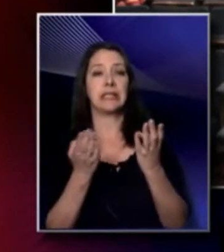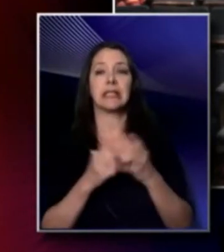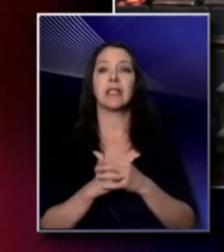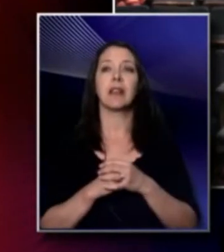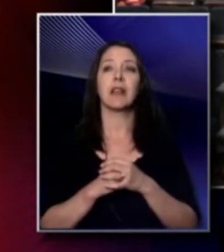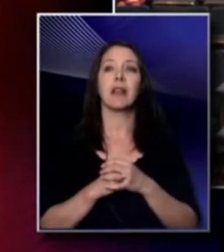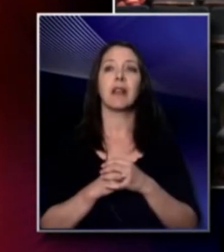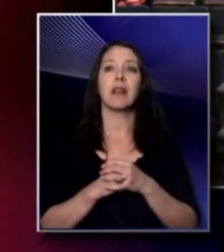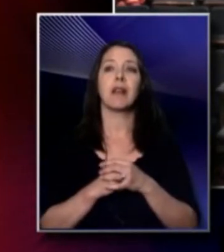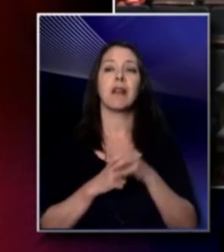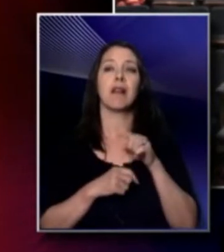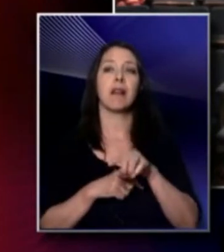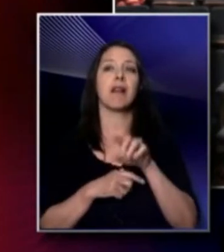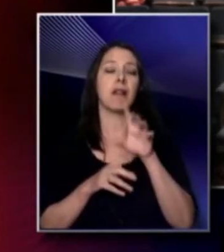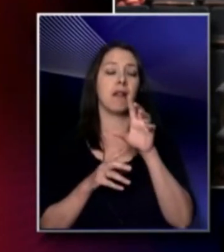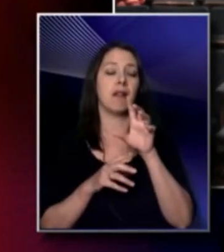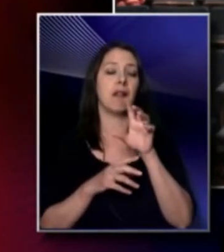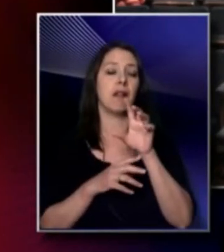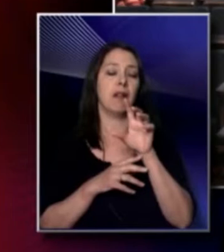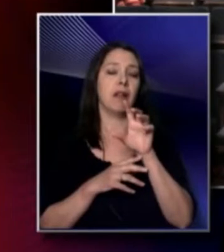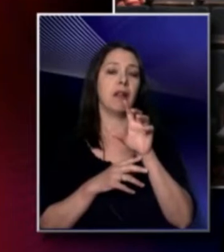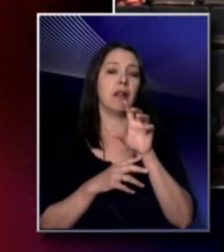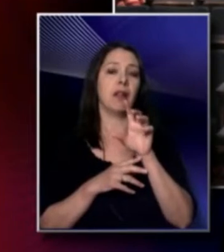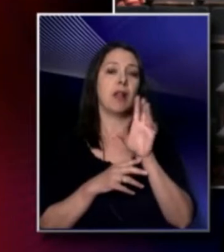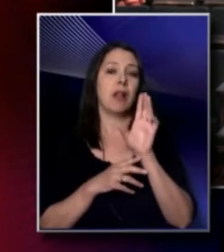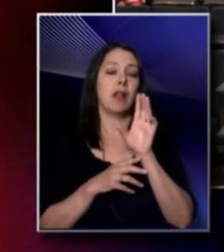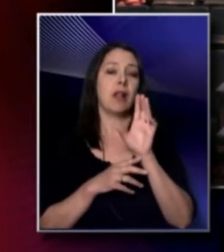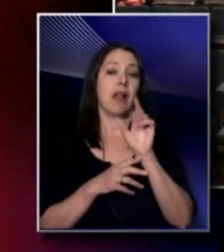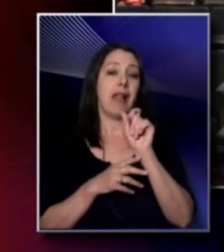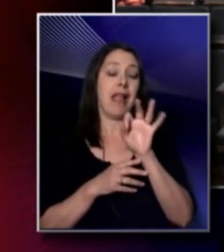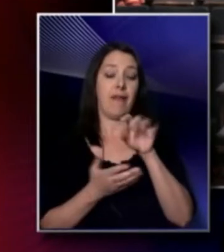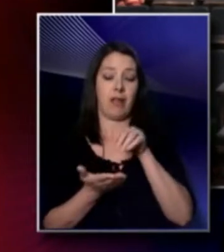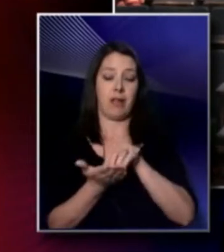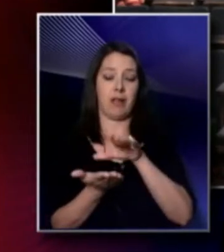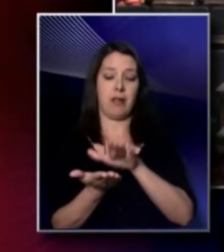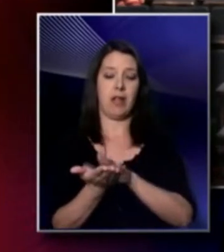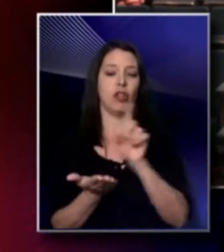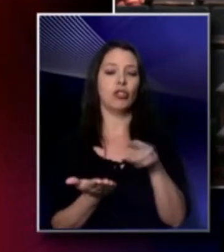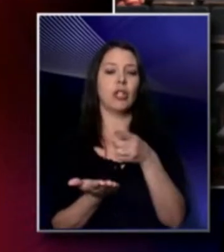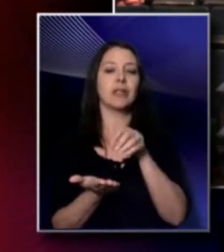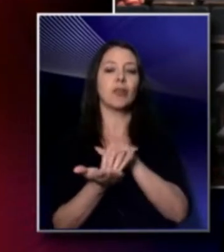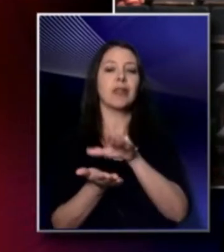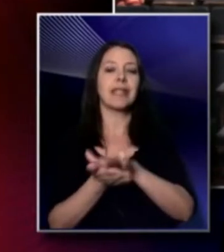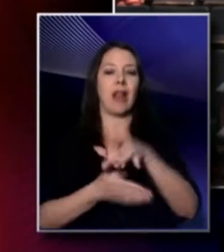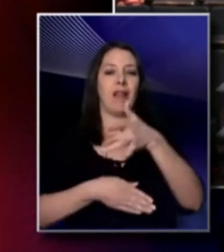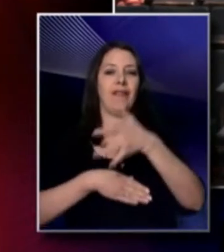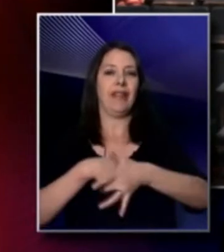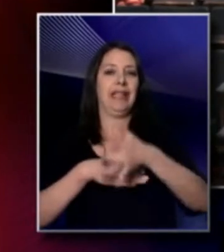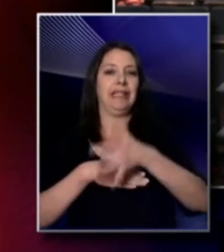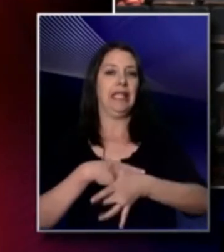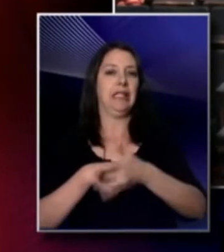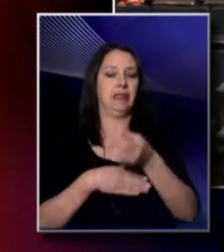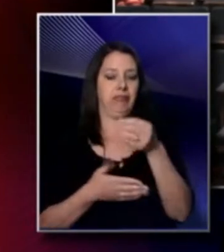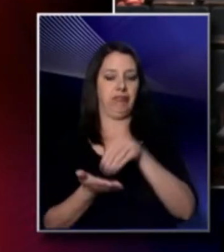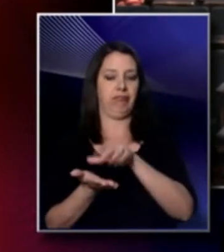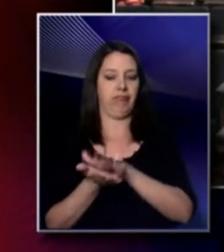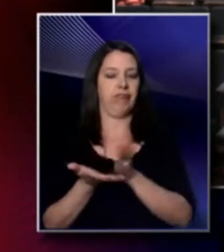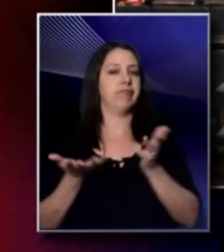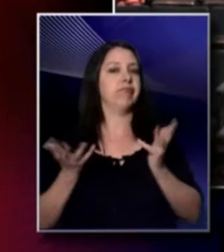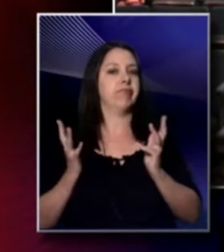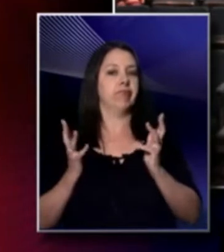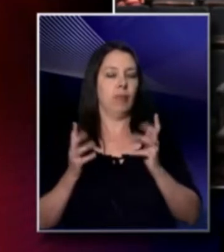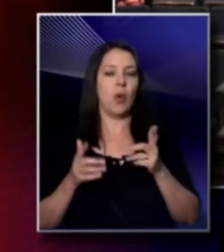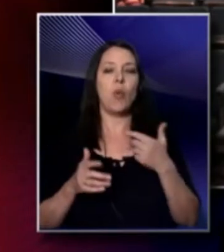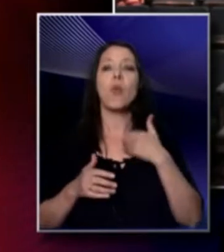I would just say it would probably be helpful in the report to just put the number of vacancies so we can have an idea, like, you know,